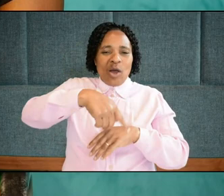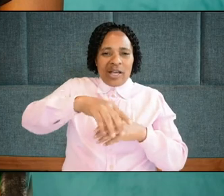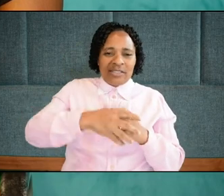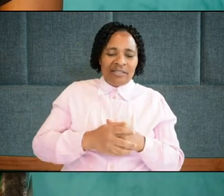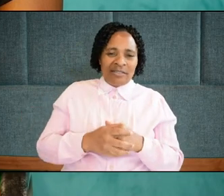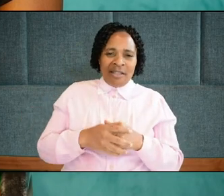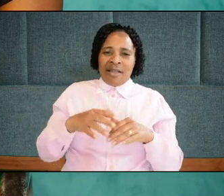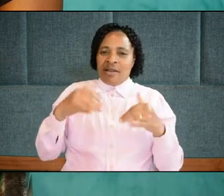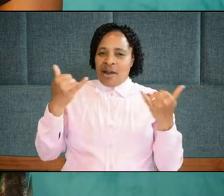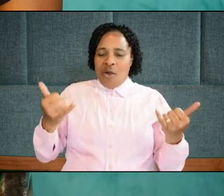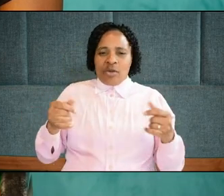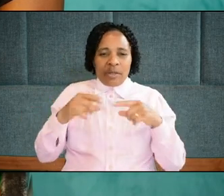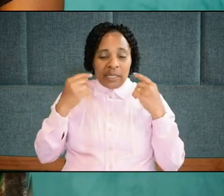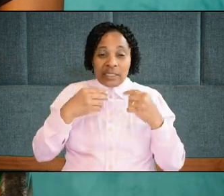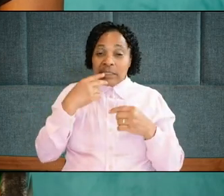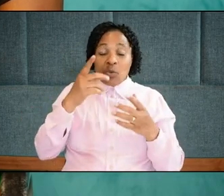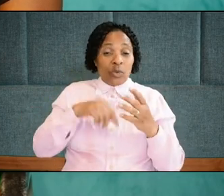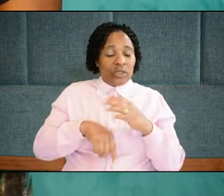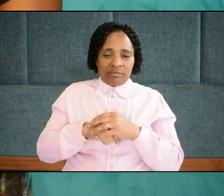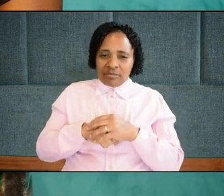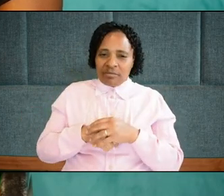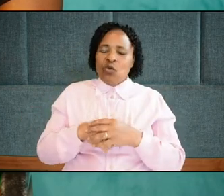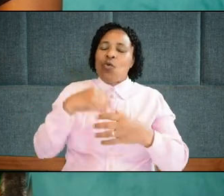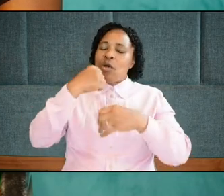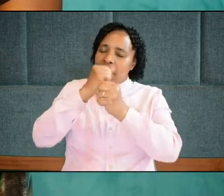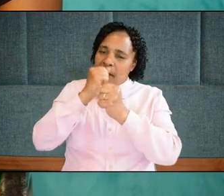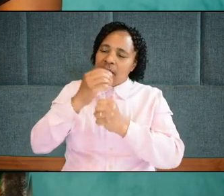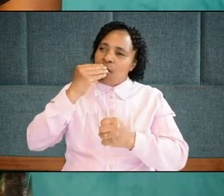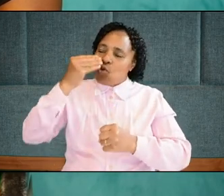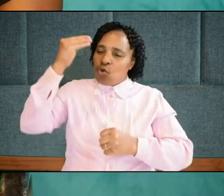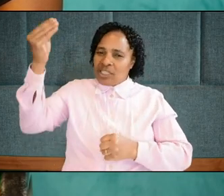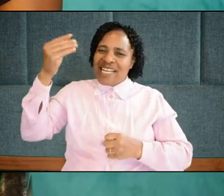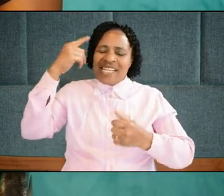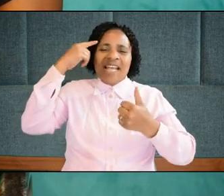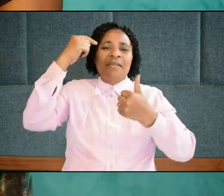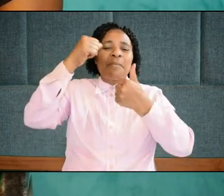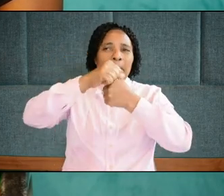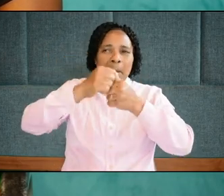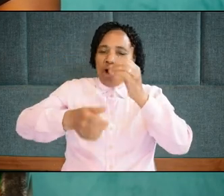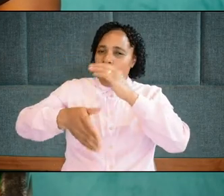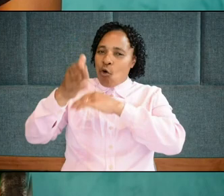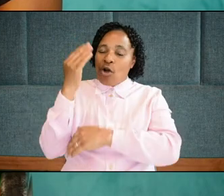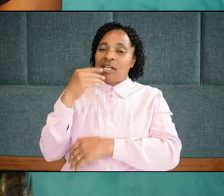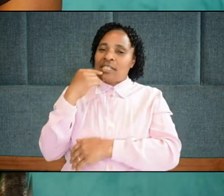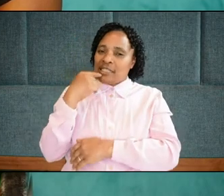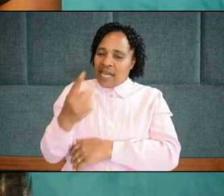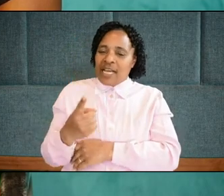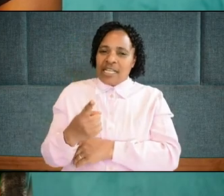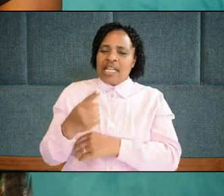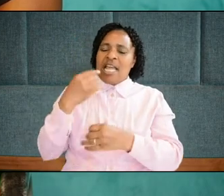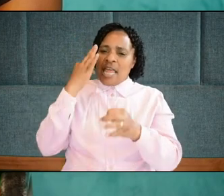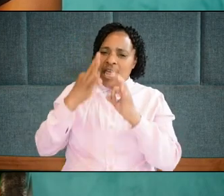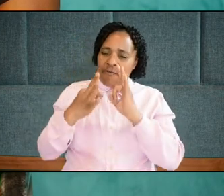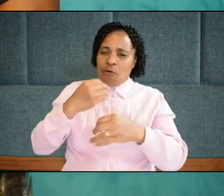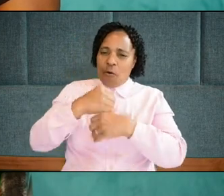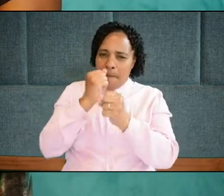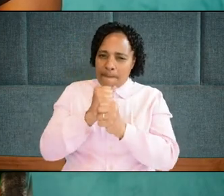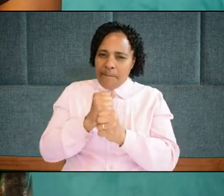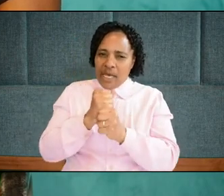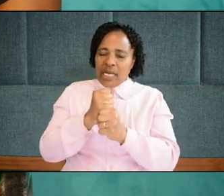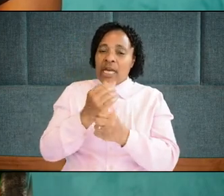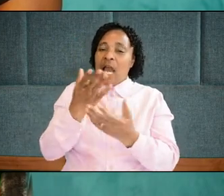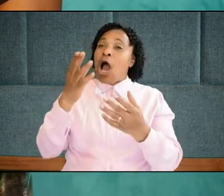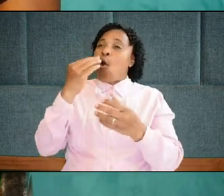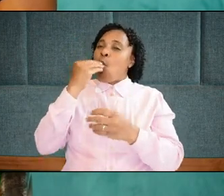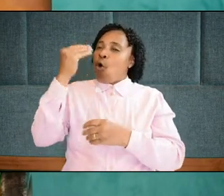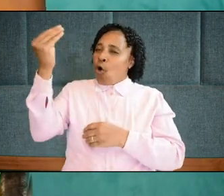the priests are like, no, we made an oath. They remember that God said, if you make an oath, you can't go against